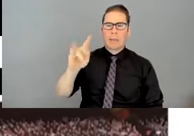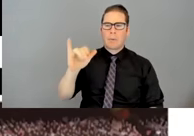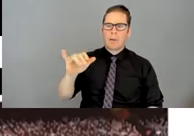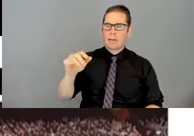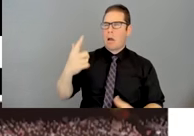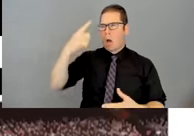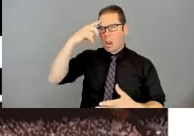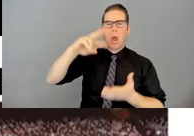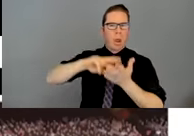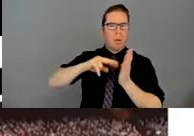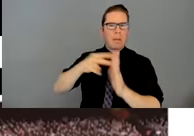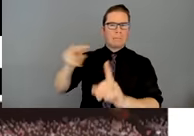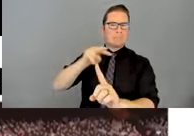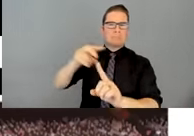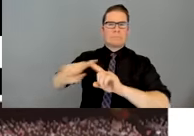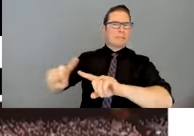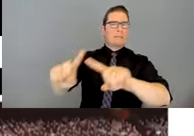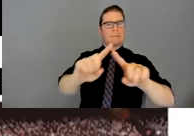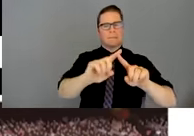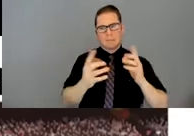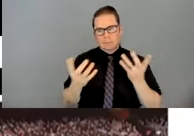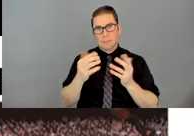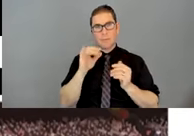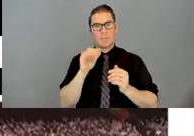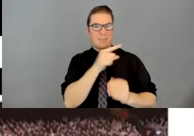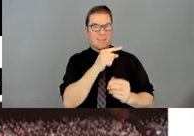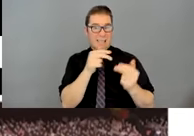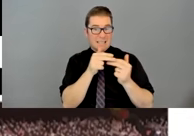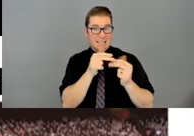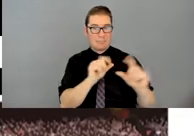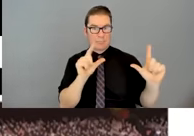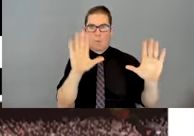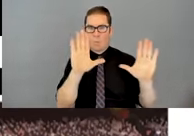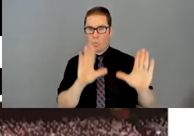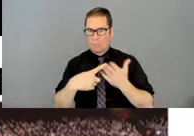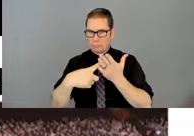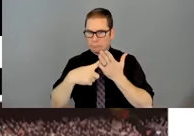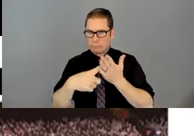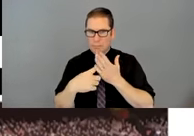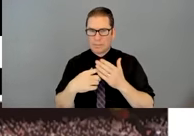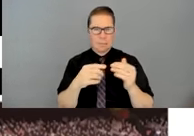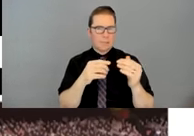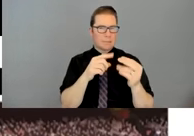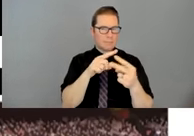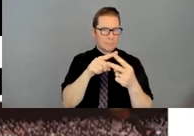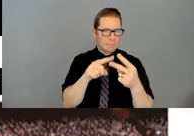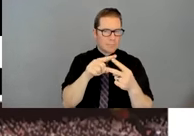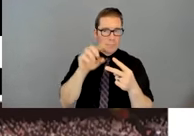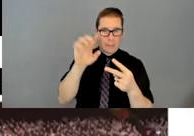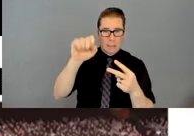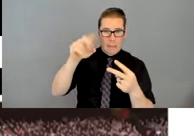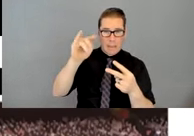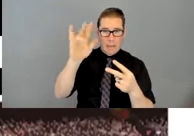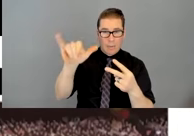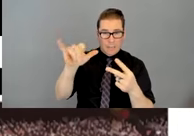And this is just such a great slide to talk about the difference between student equity and equality. So go ahead, Mav.